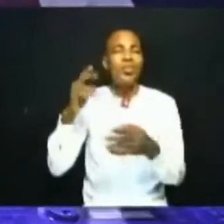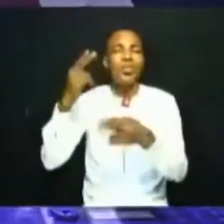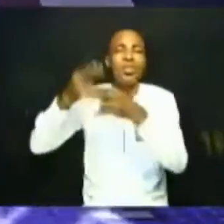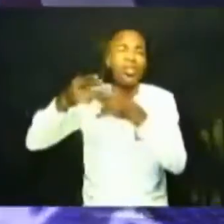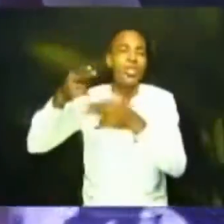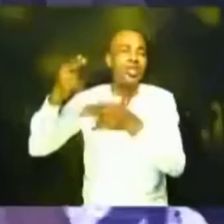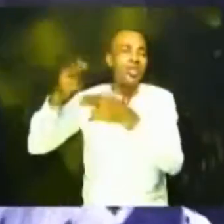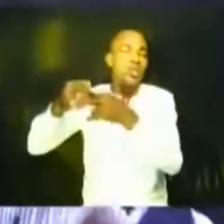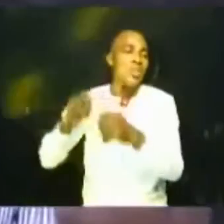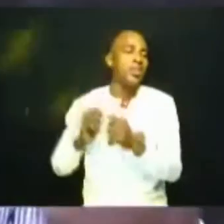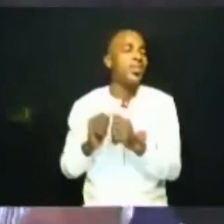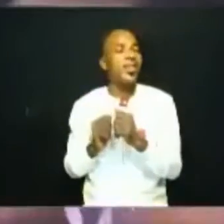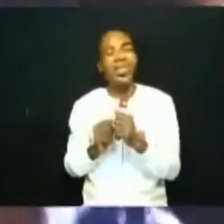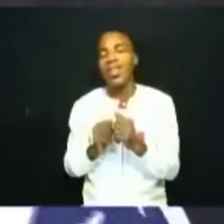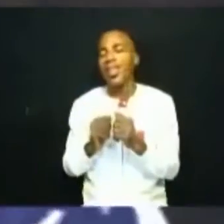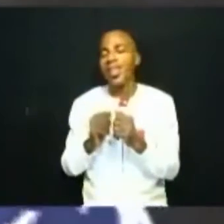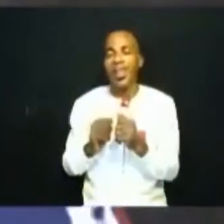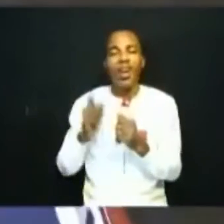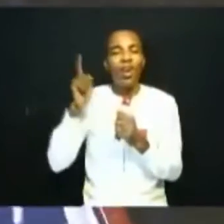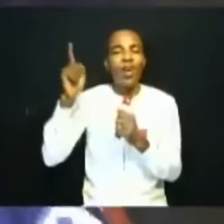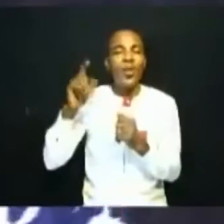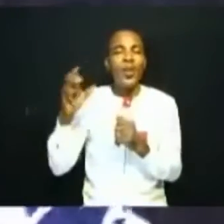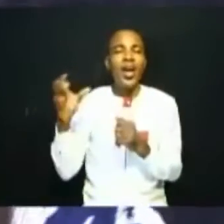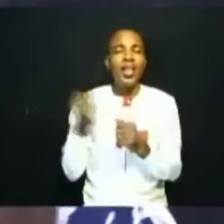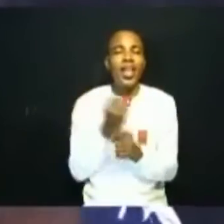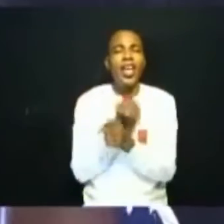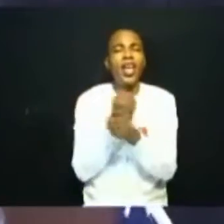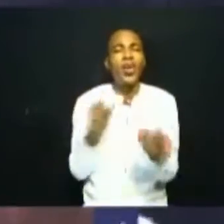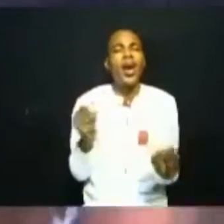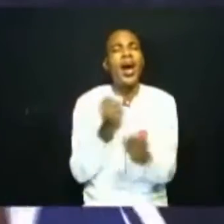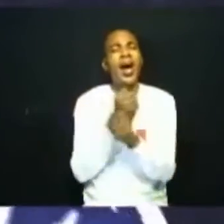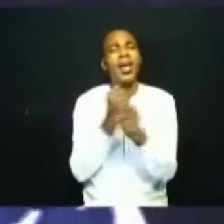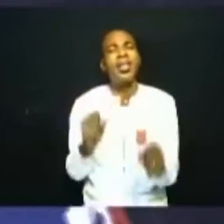mani dinda, wama ne nkwagye aben no so,